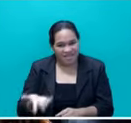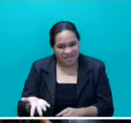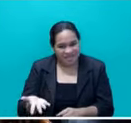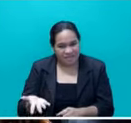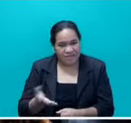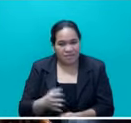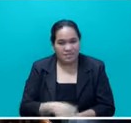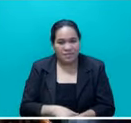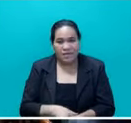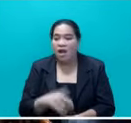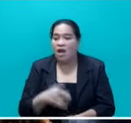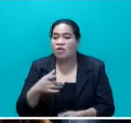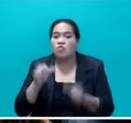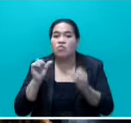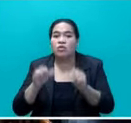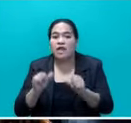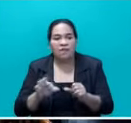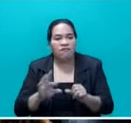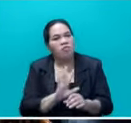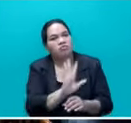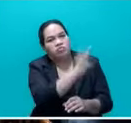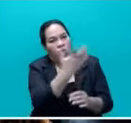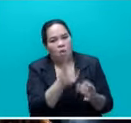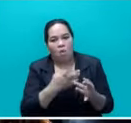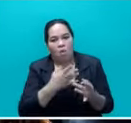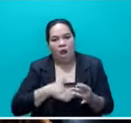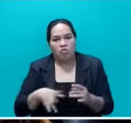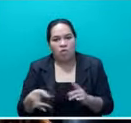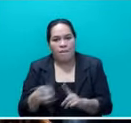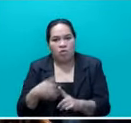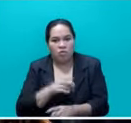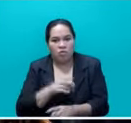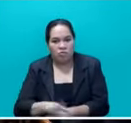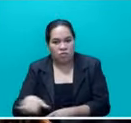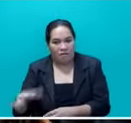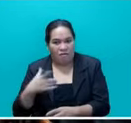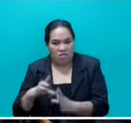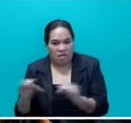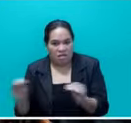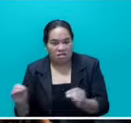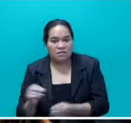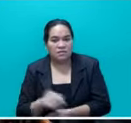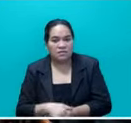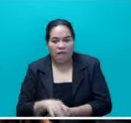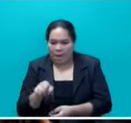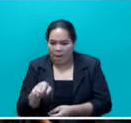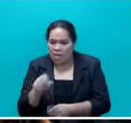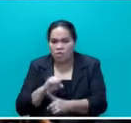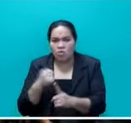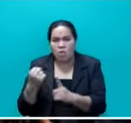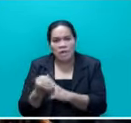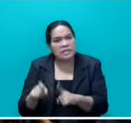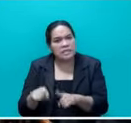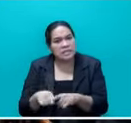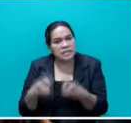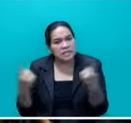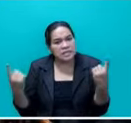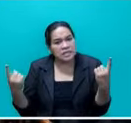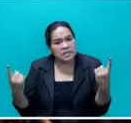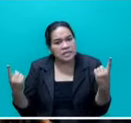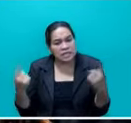child from pedophiles. So in this kind of situation where it's one of the reputation of